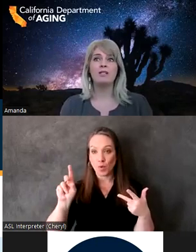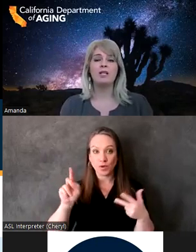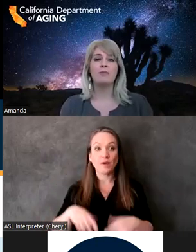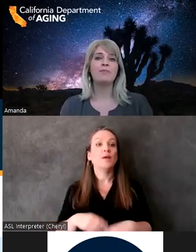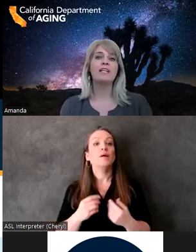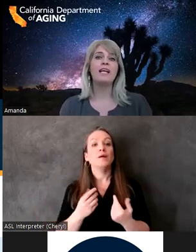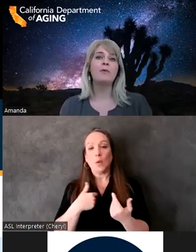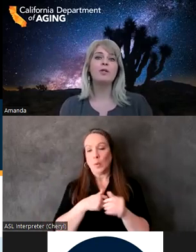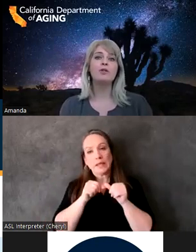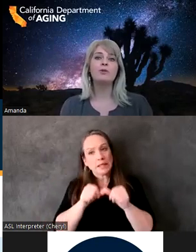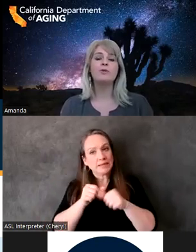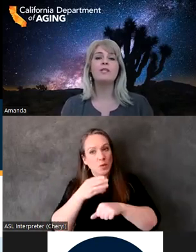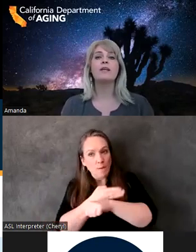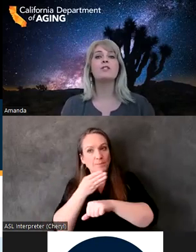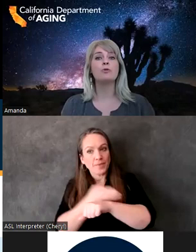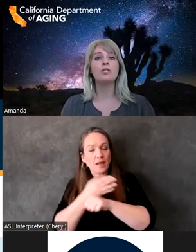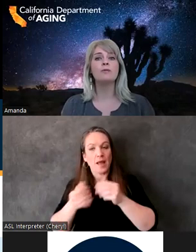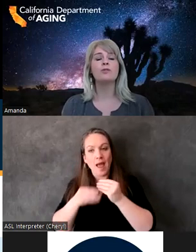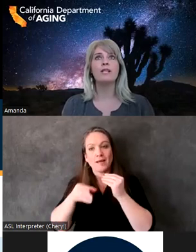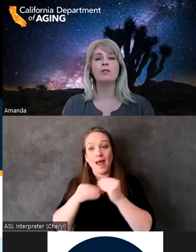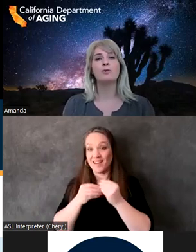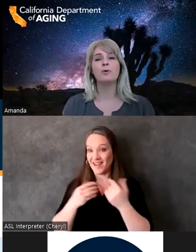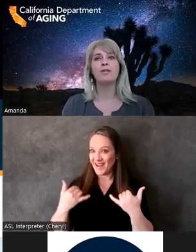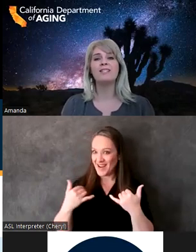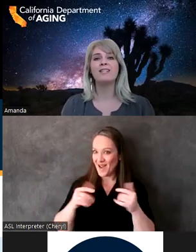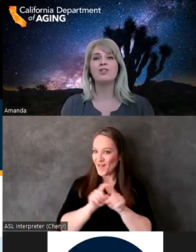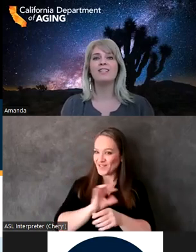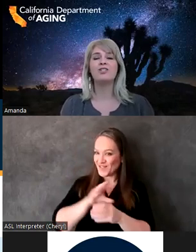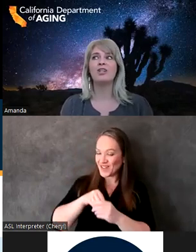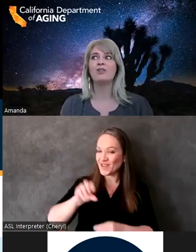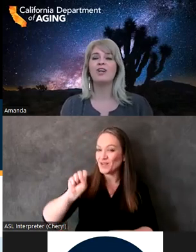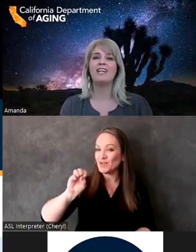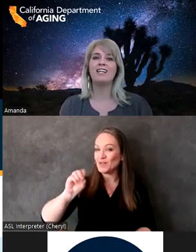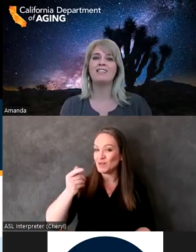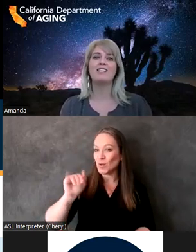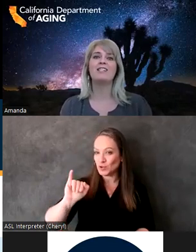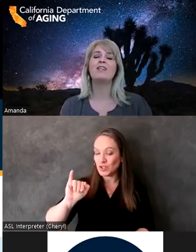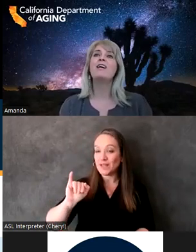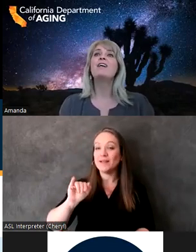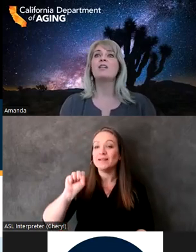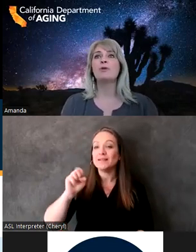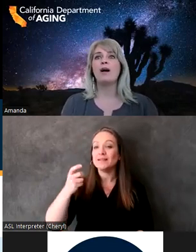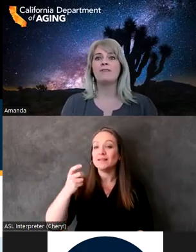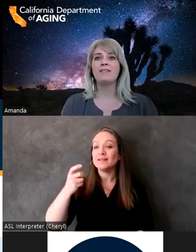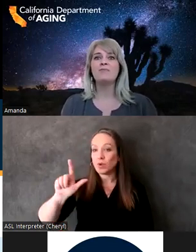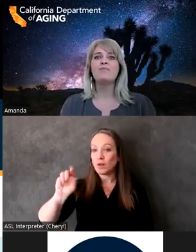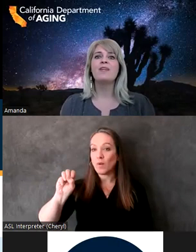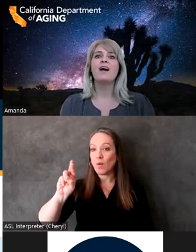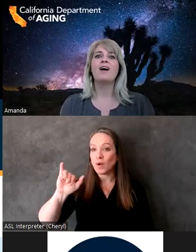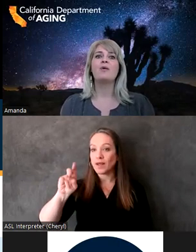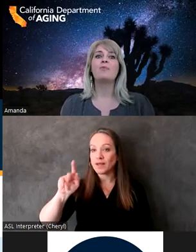for aging. It now includes SOGI, which are sexual orientation and gender identity